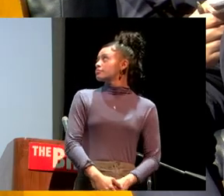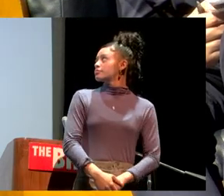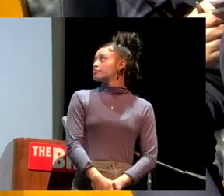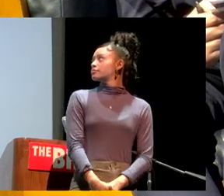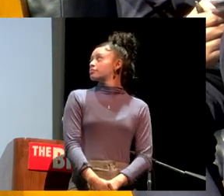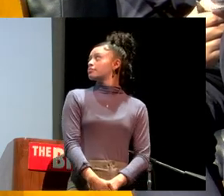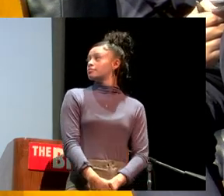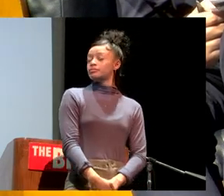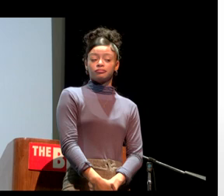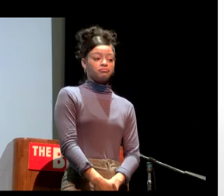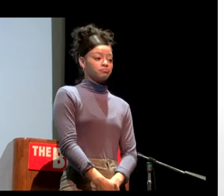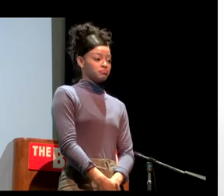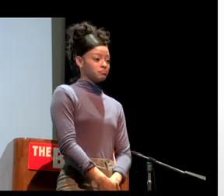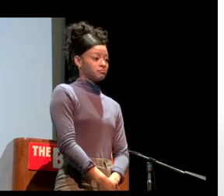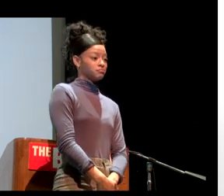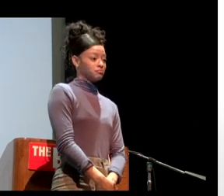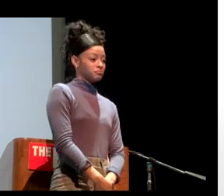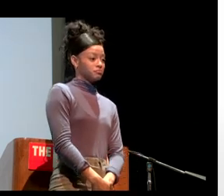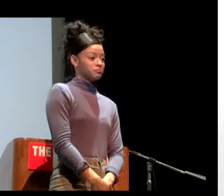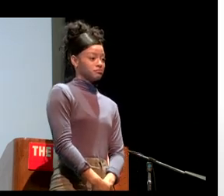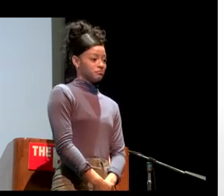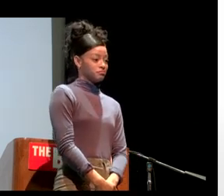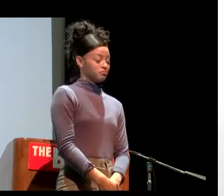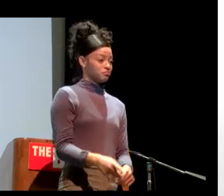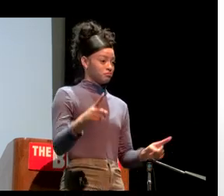which is the shoes.